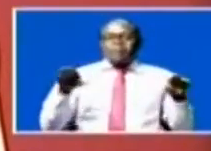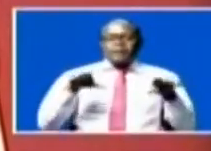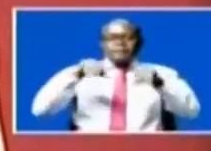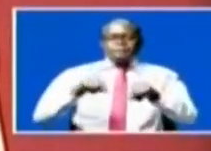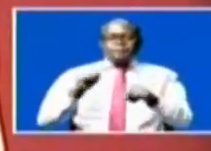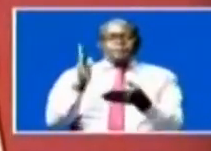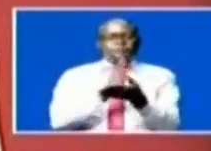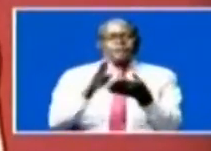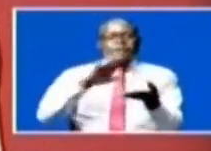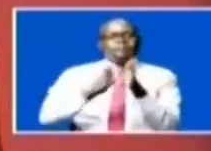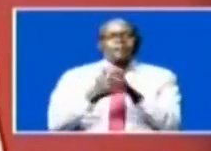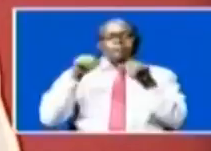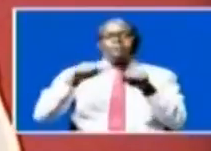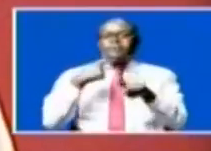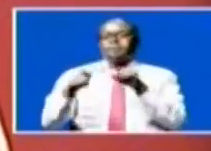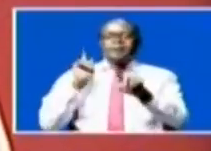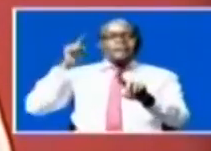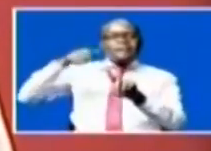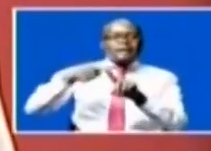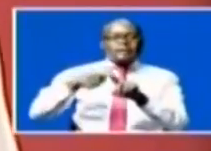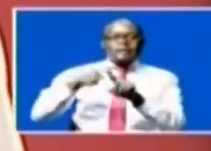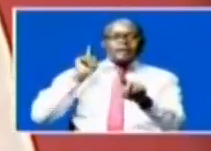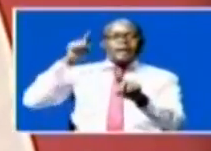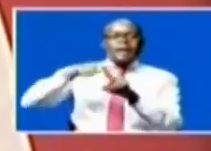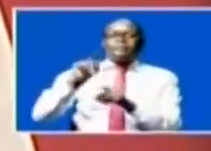been unfairly targeted in attempts to punish them.